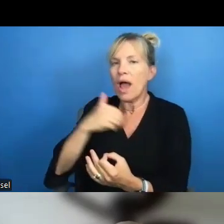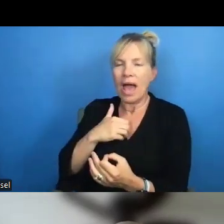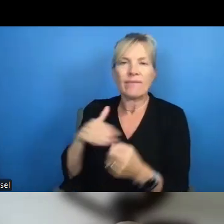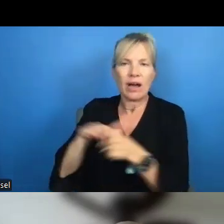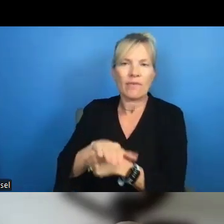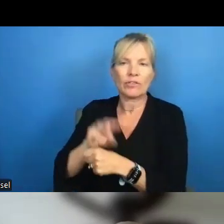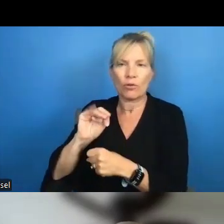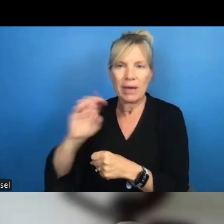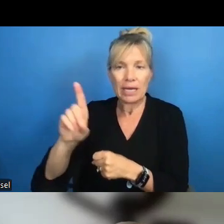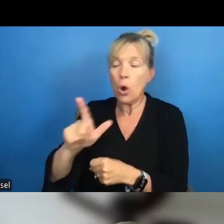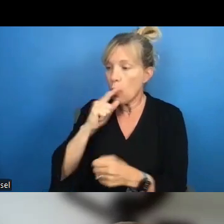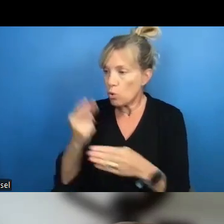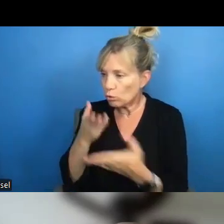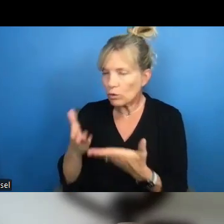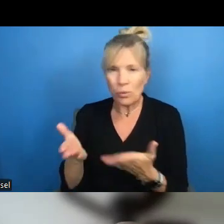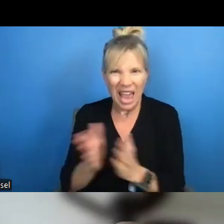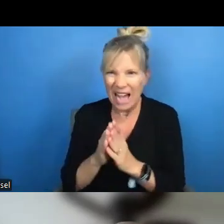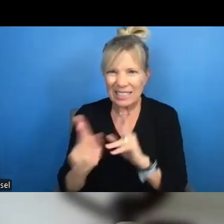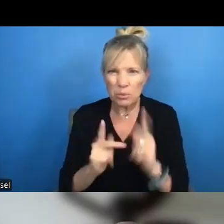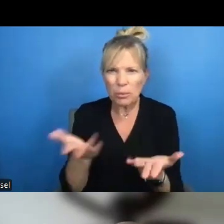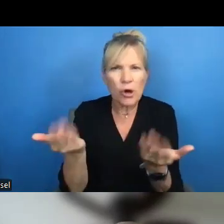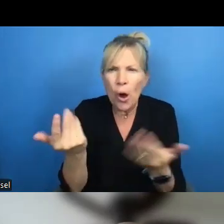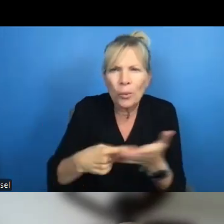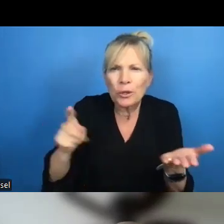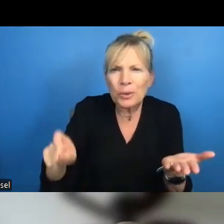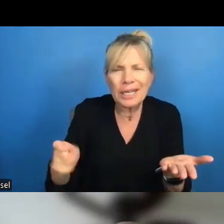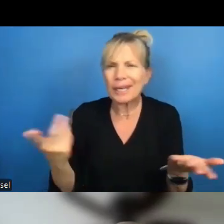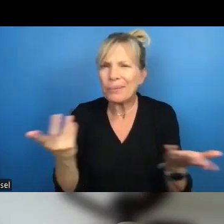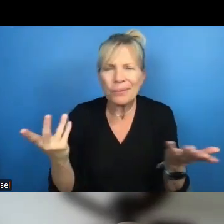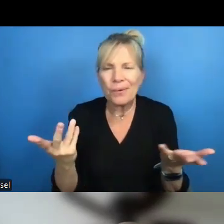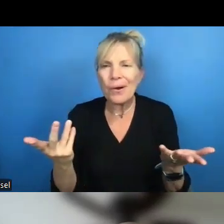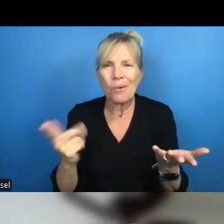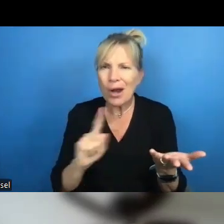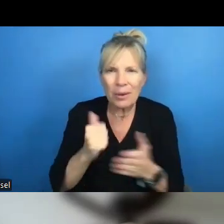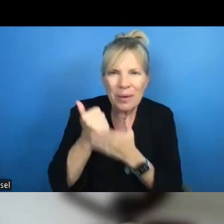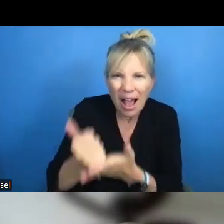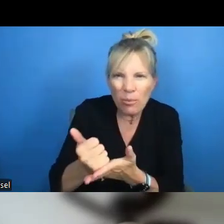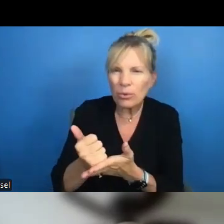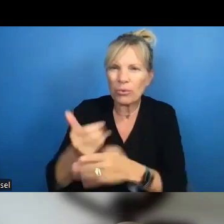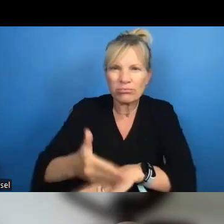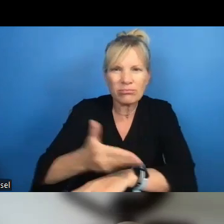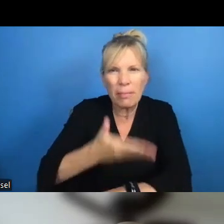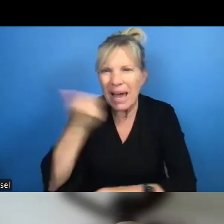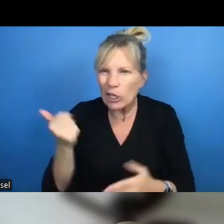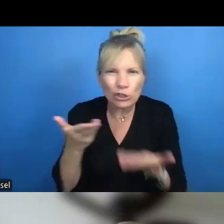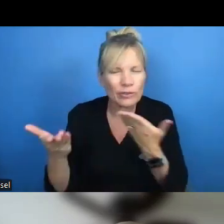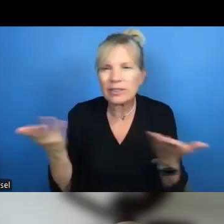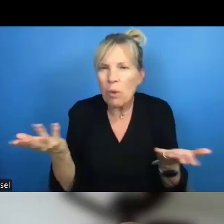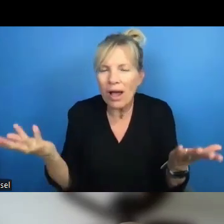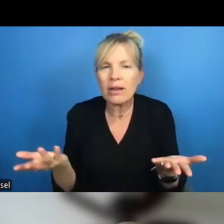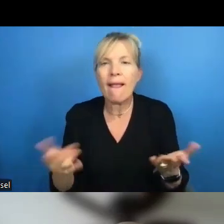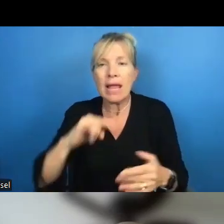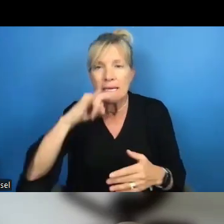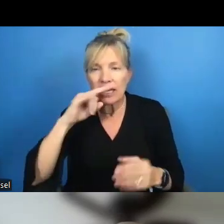use Medicaid services, and asked them, what they need, where could we help them better? And the kids